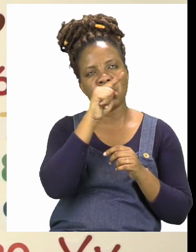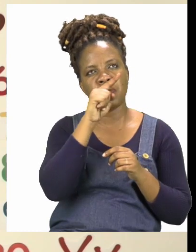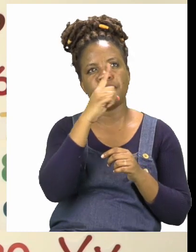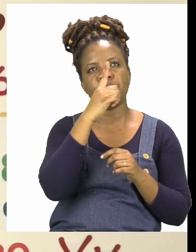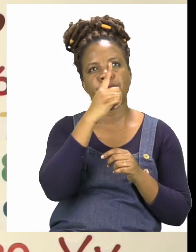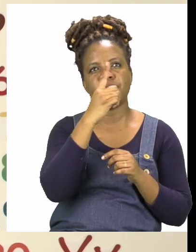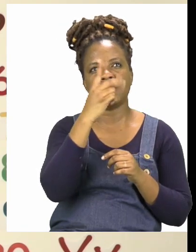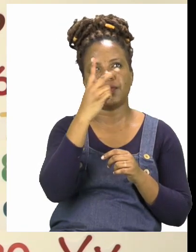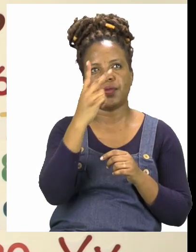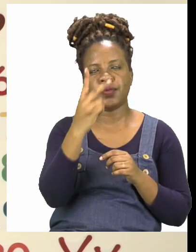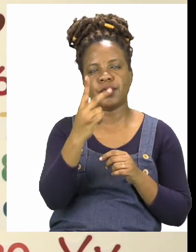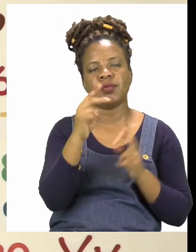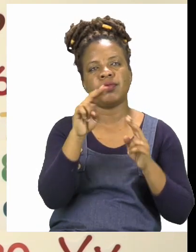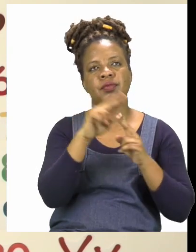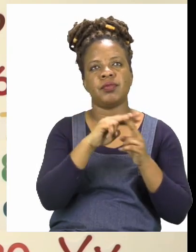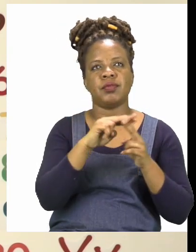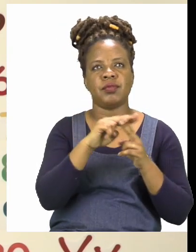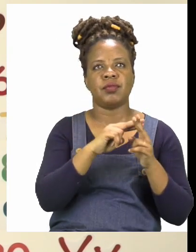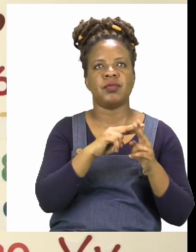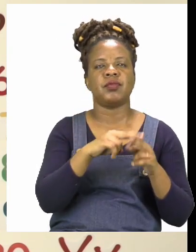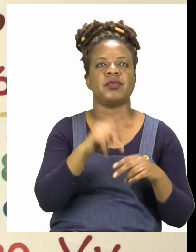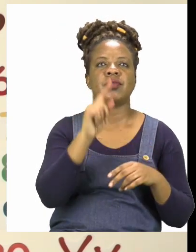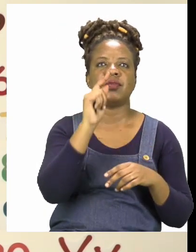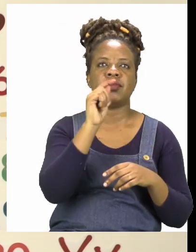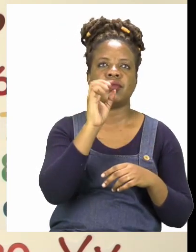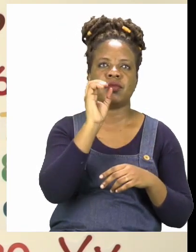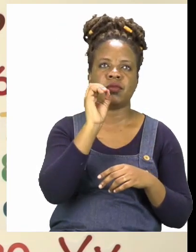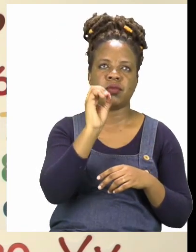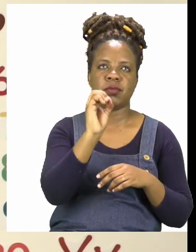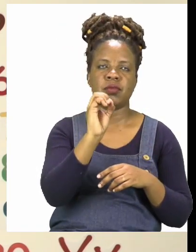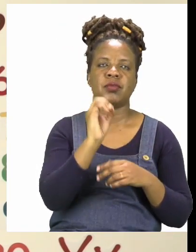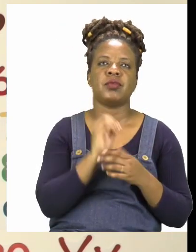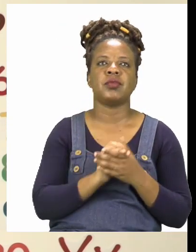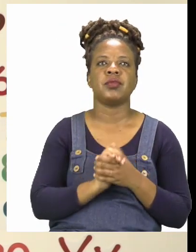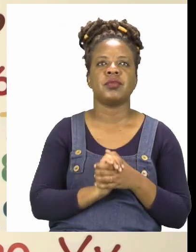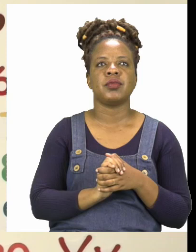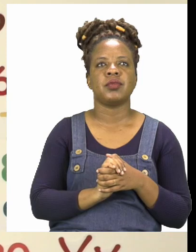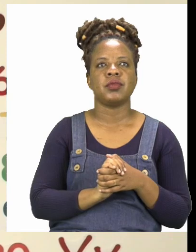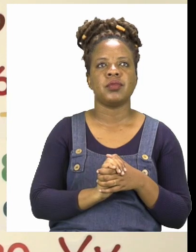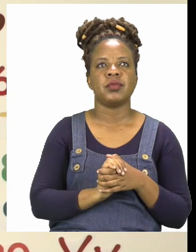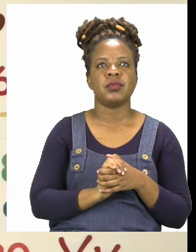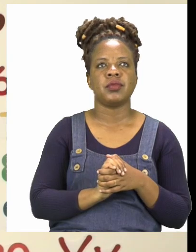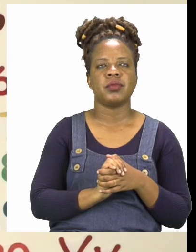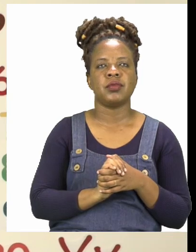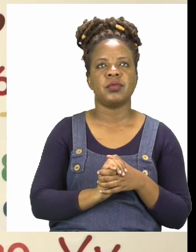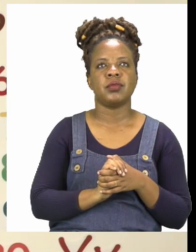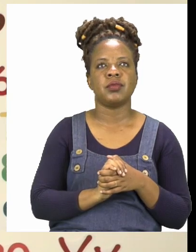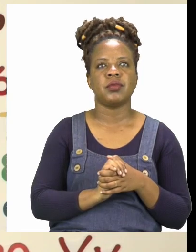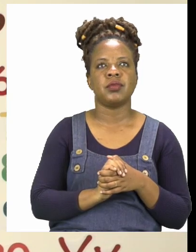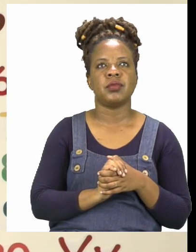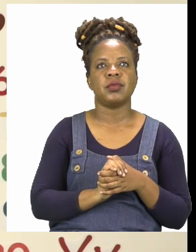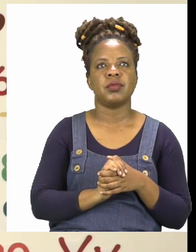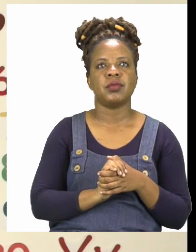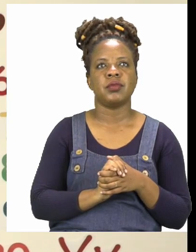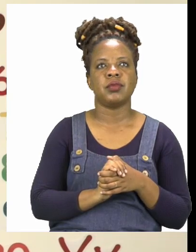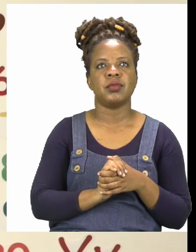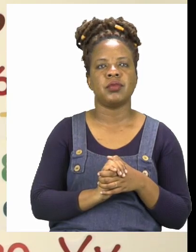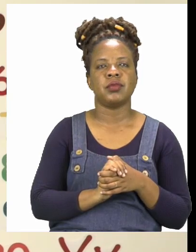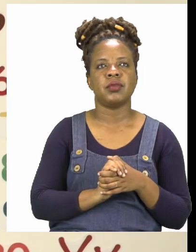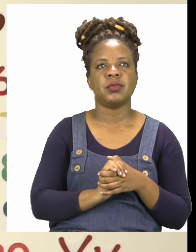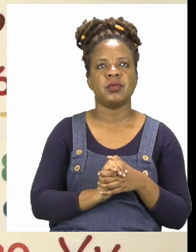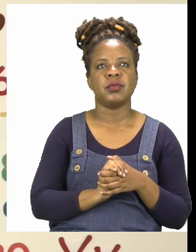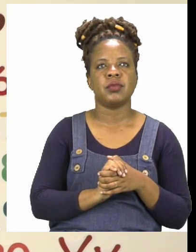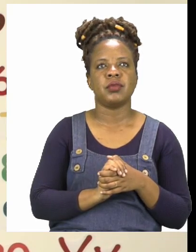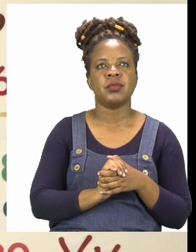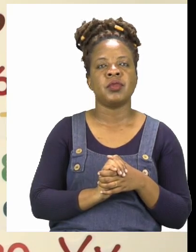up to 12, we say 2, the hour, any hour. Now this is the